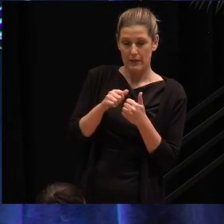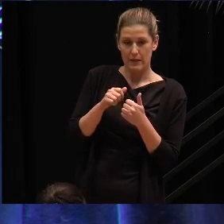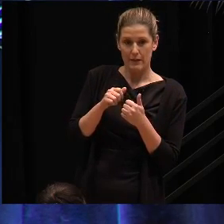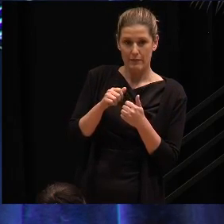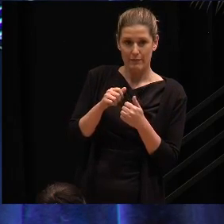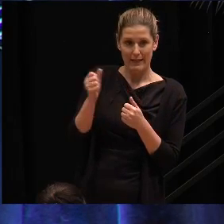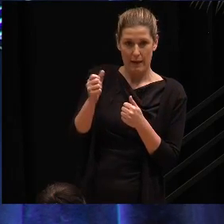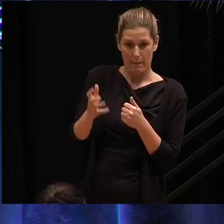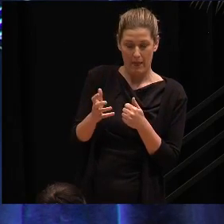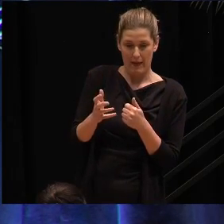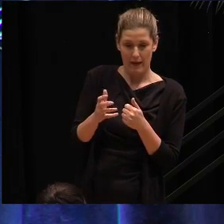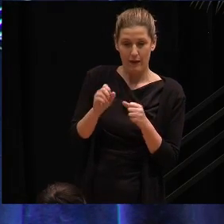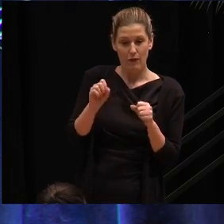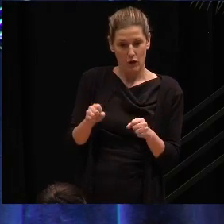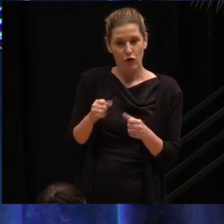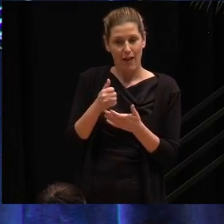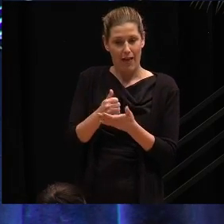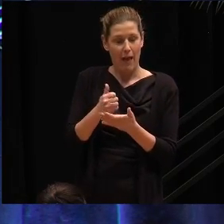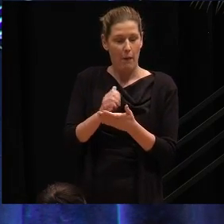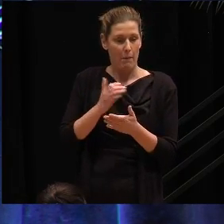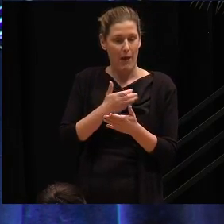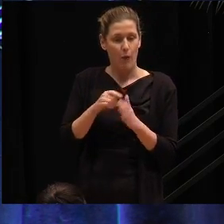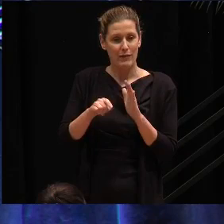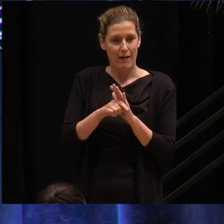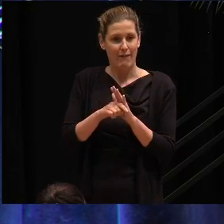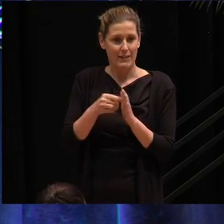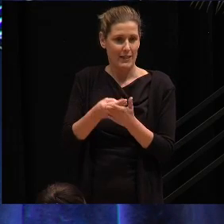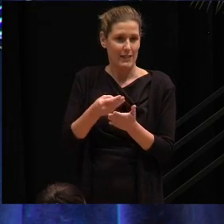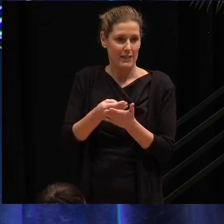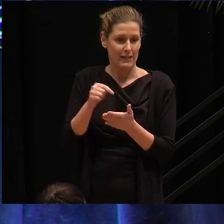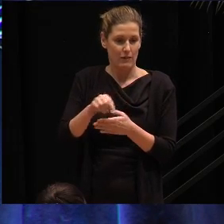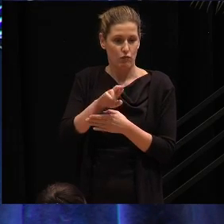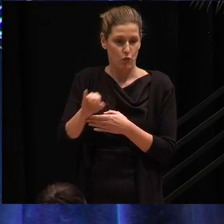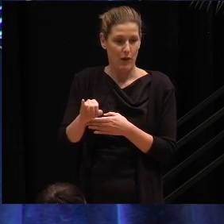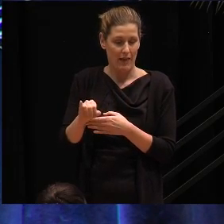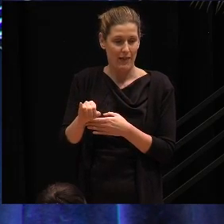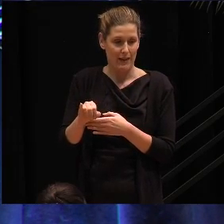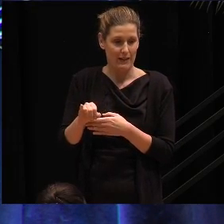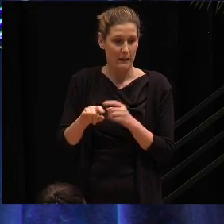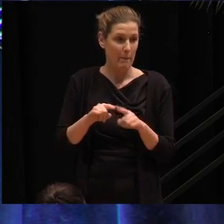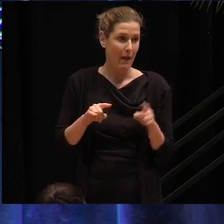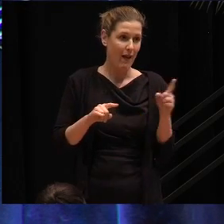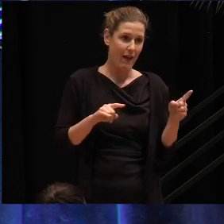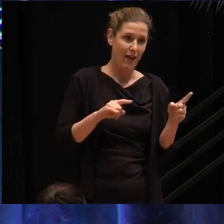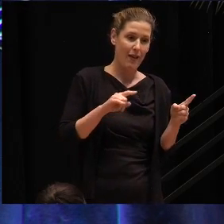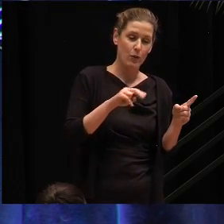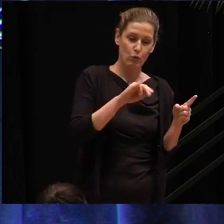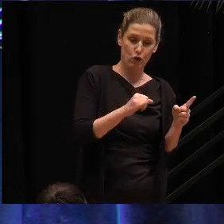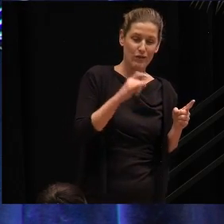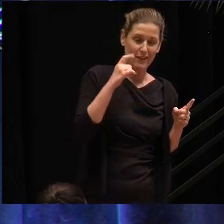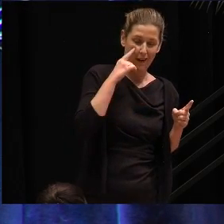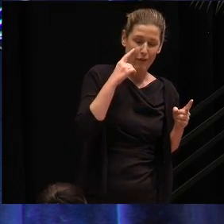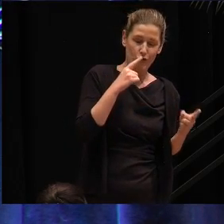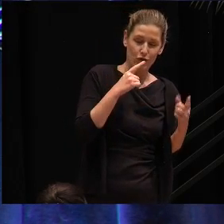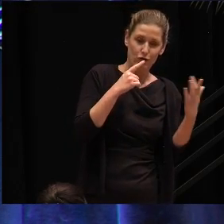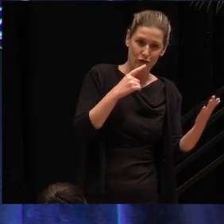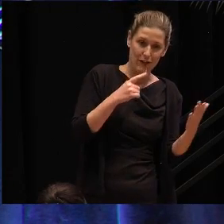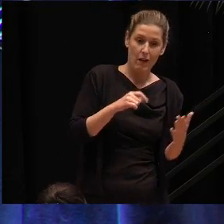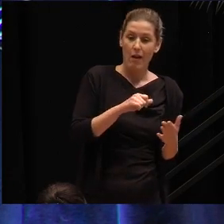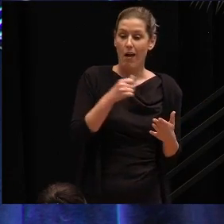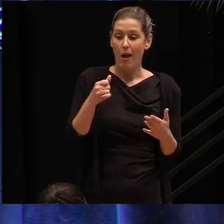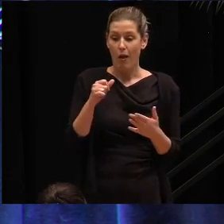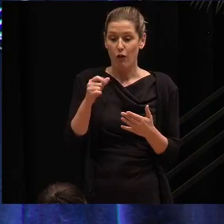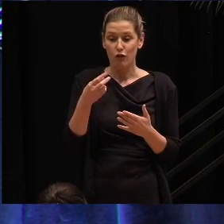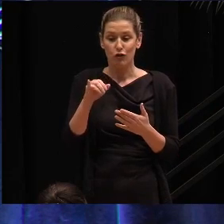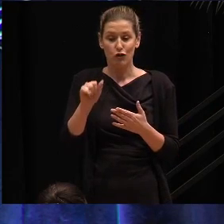our budget deficit here in Rhode Island. In a case brought by the Republican governor of New Jersey. Of New Jersey, that's right. And another thing that Governor Raimondo could thank President